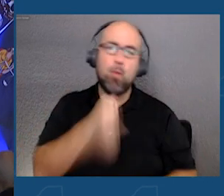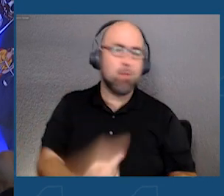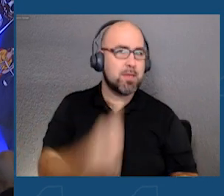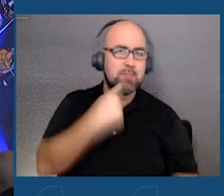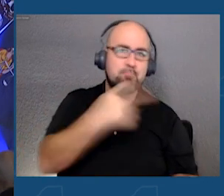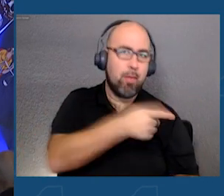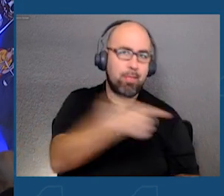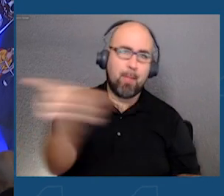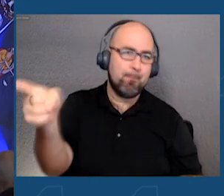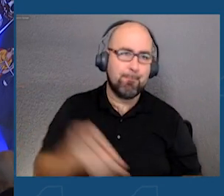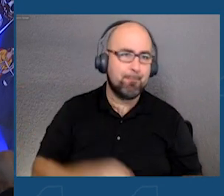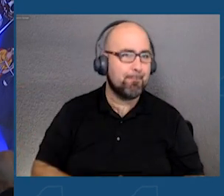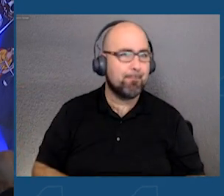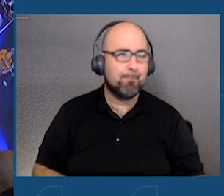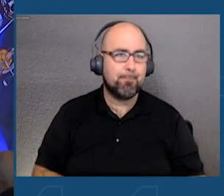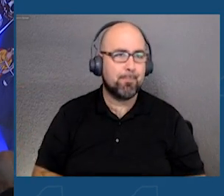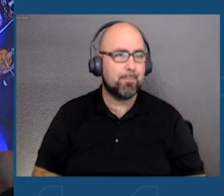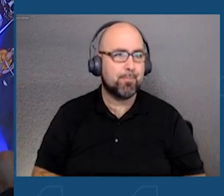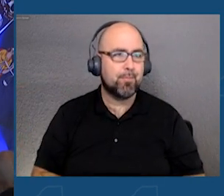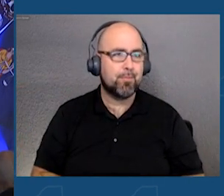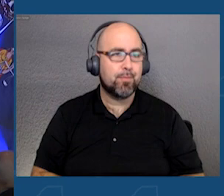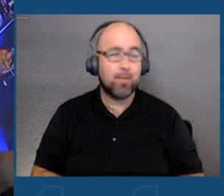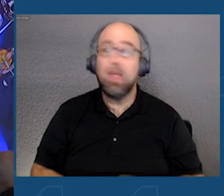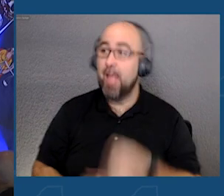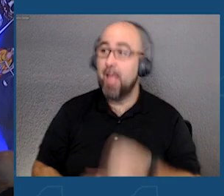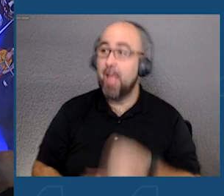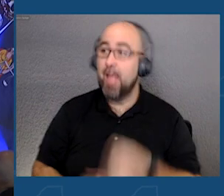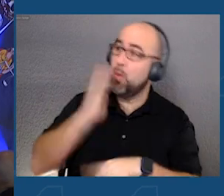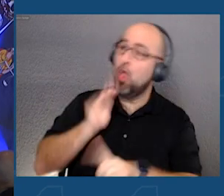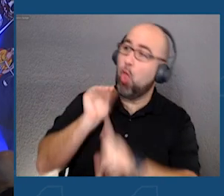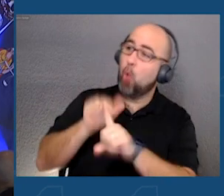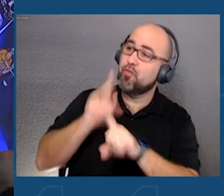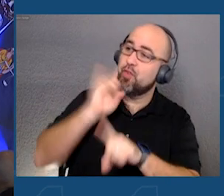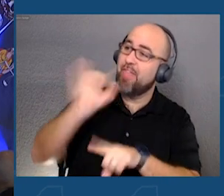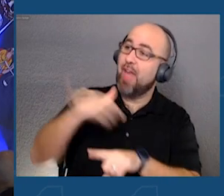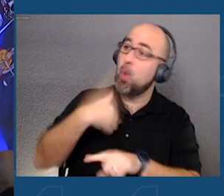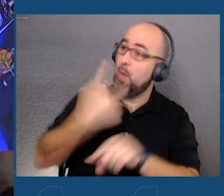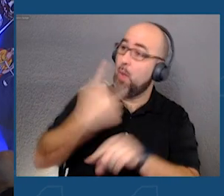We're going to hold you to that. A year from now, we're going to reconvene.